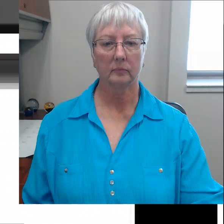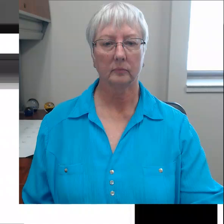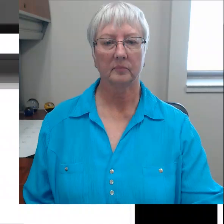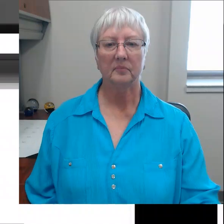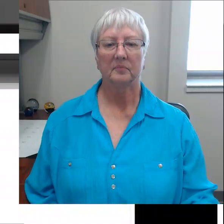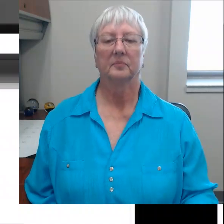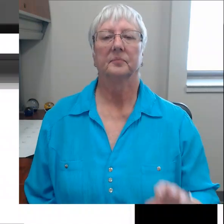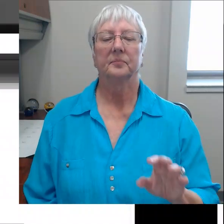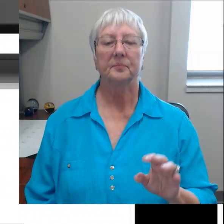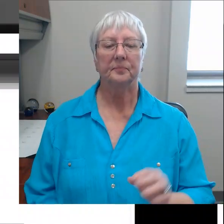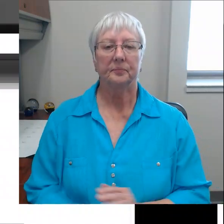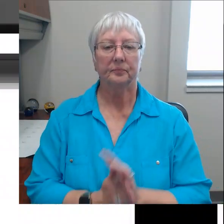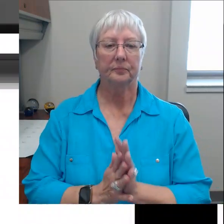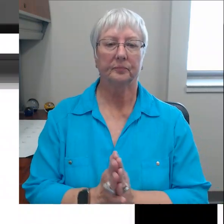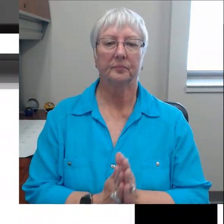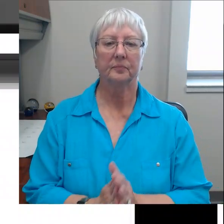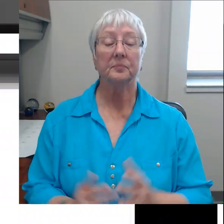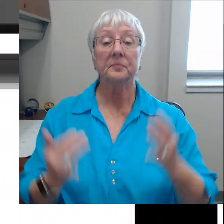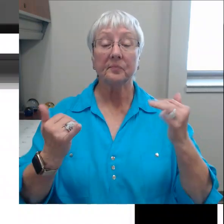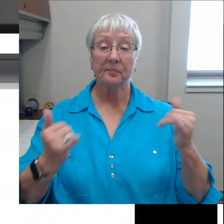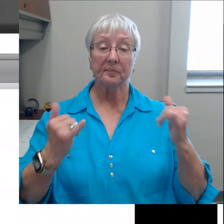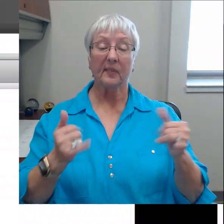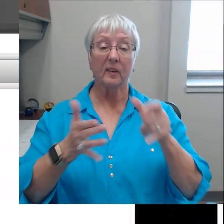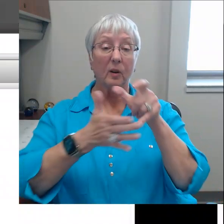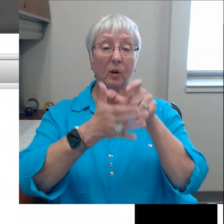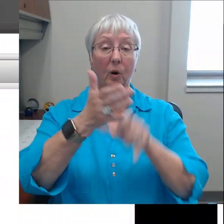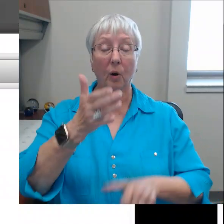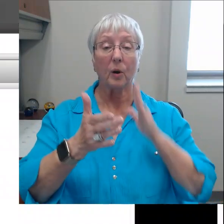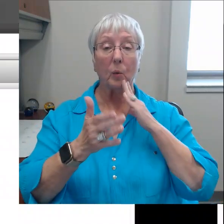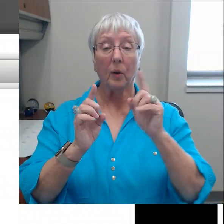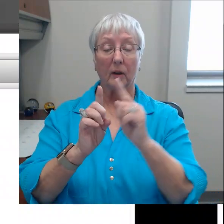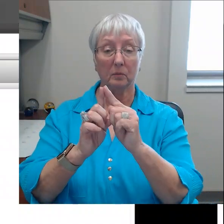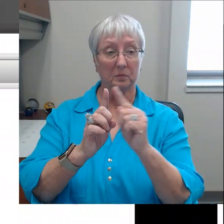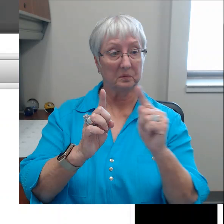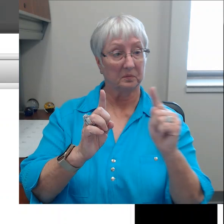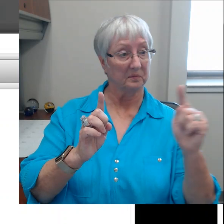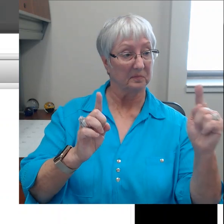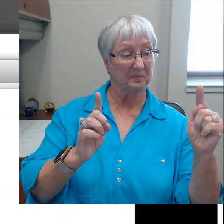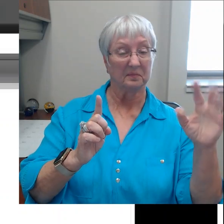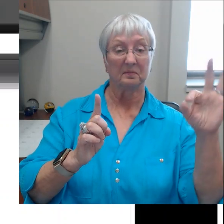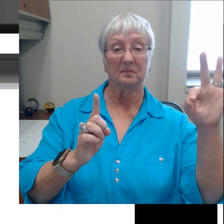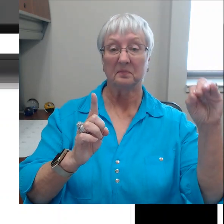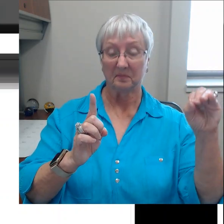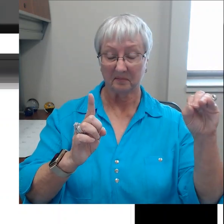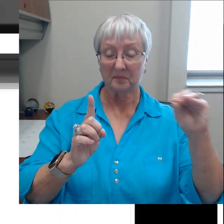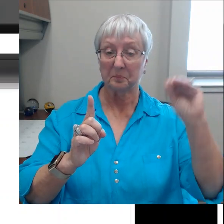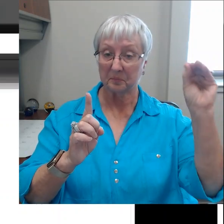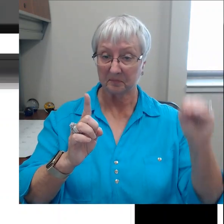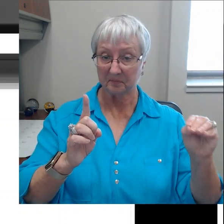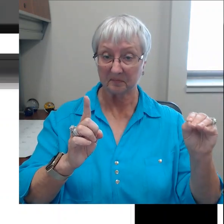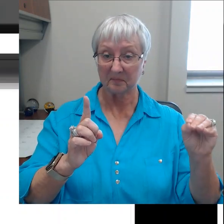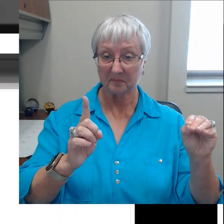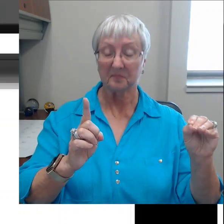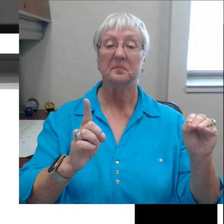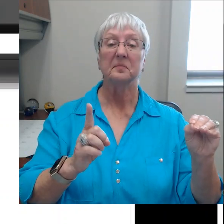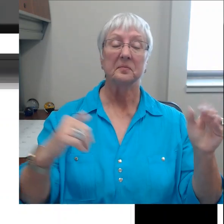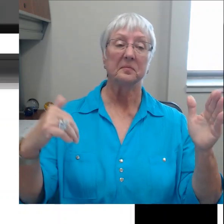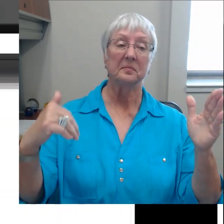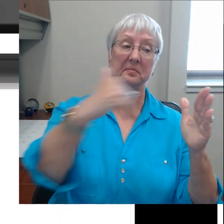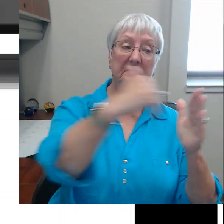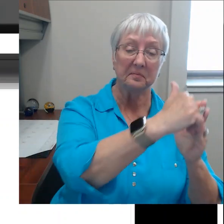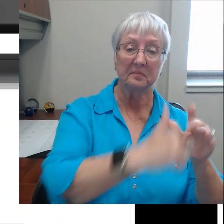1,000 pixels. So now our article will expand at 90% of the viewport until it hits 1,000 pixels, and then it will stop